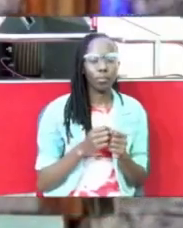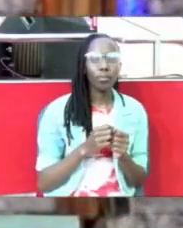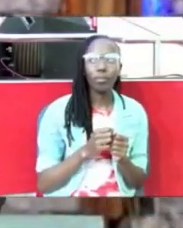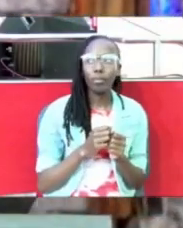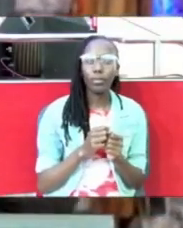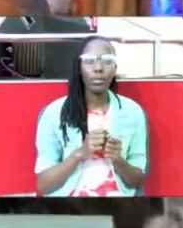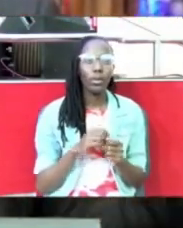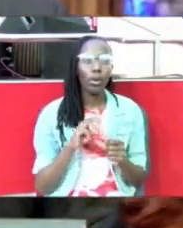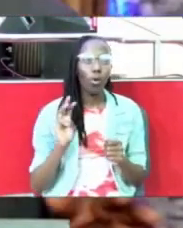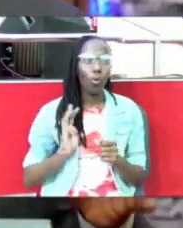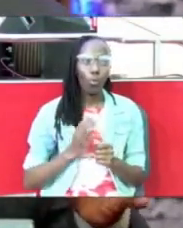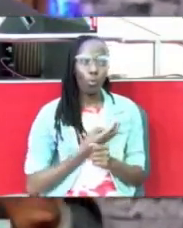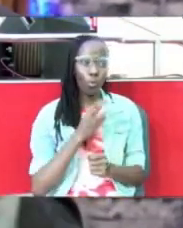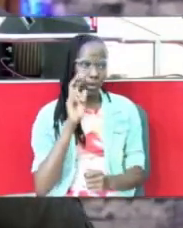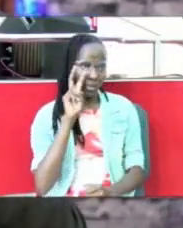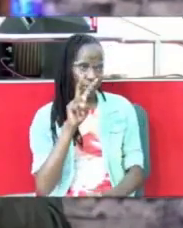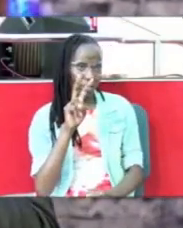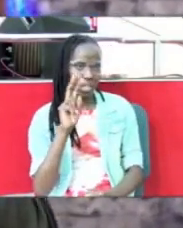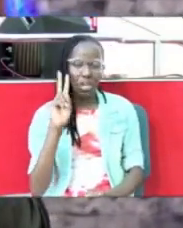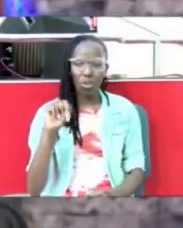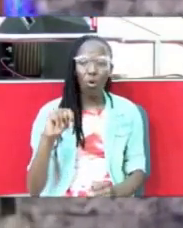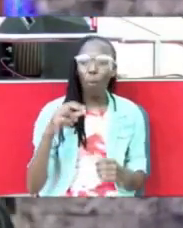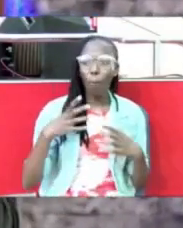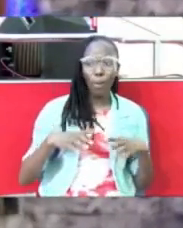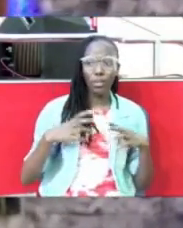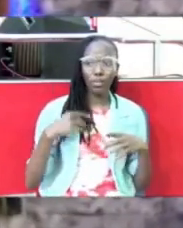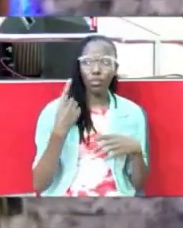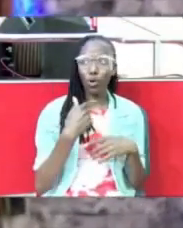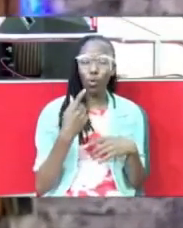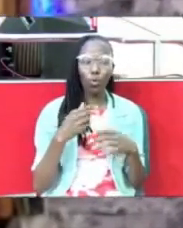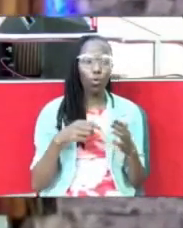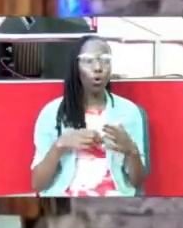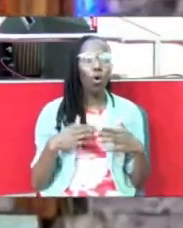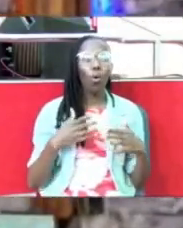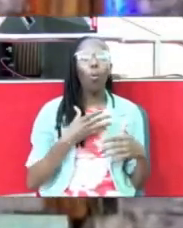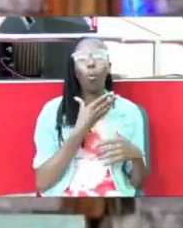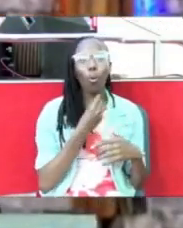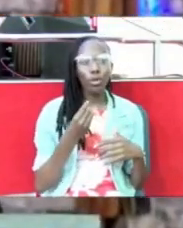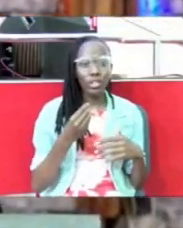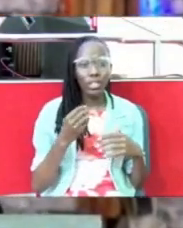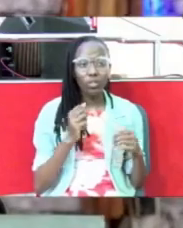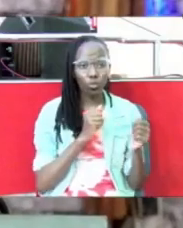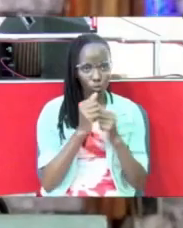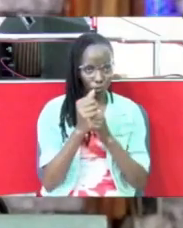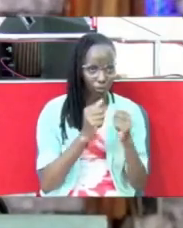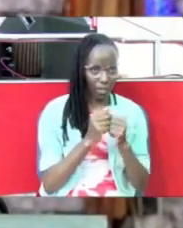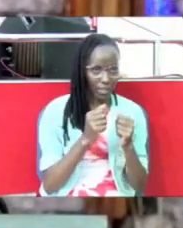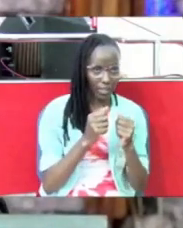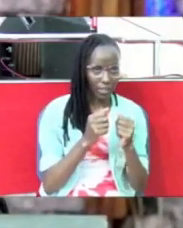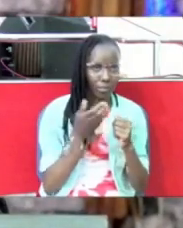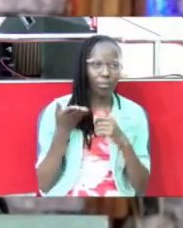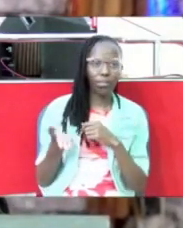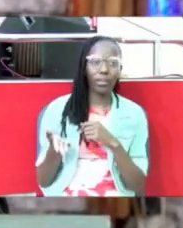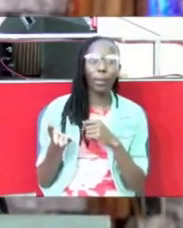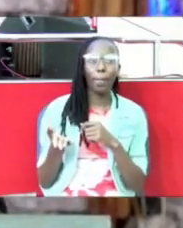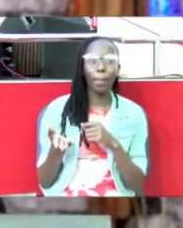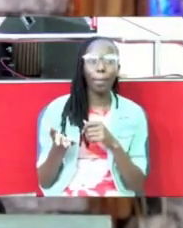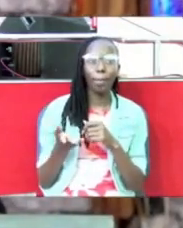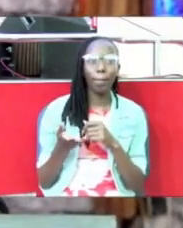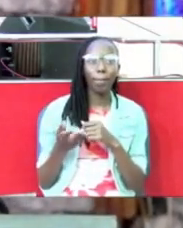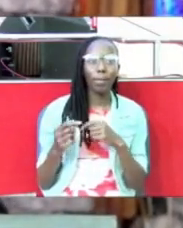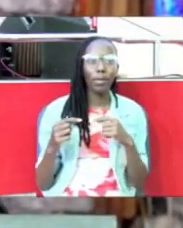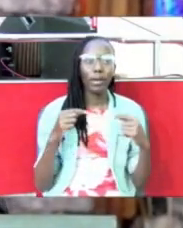see nobody dared even to try to volunteer themselves. Tunaona kwamba hakuna mtu mwingine yeyote